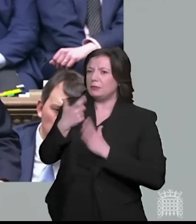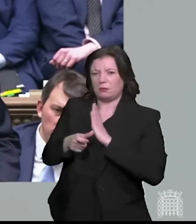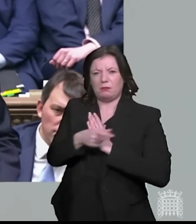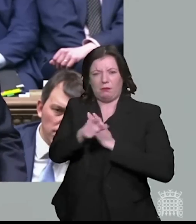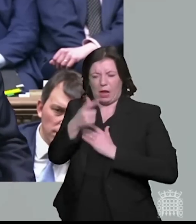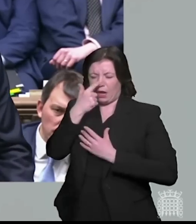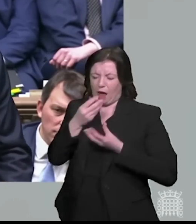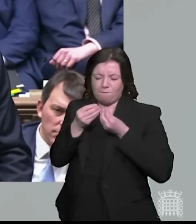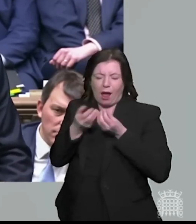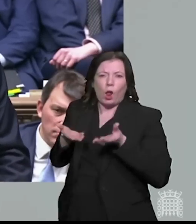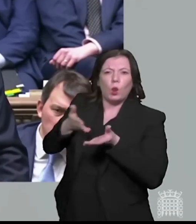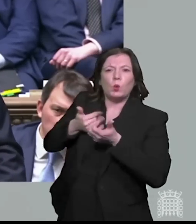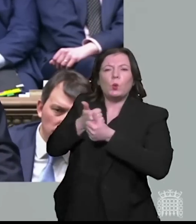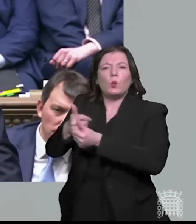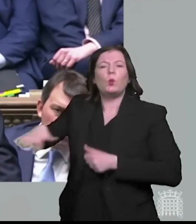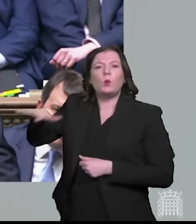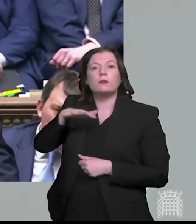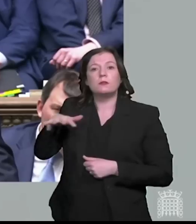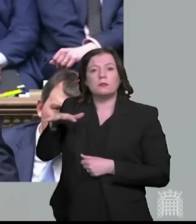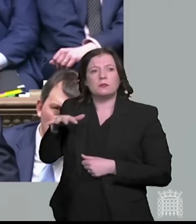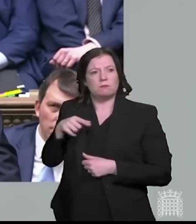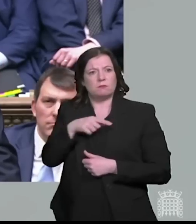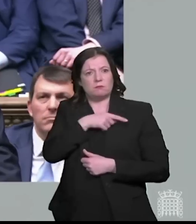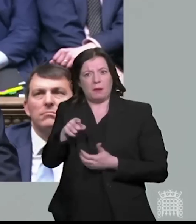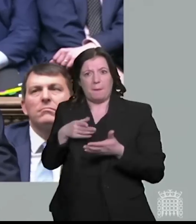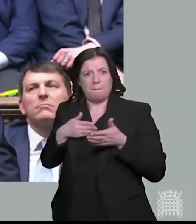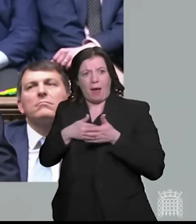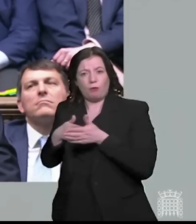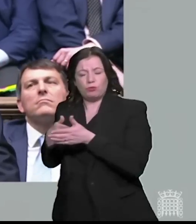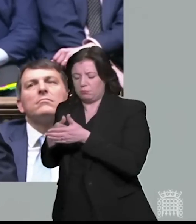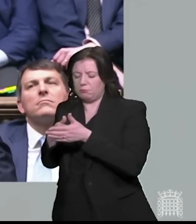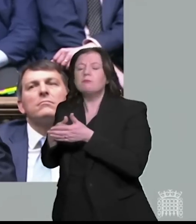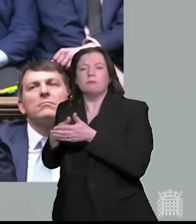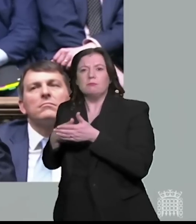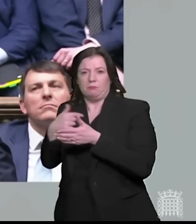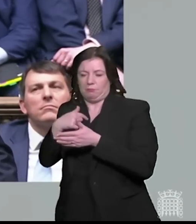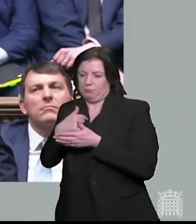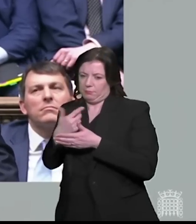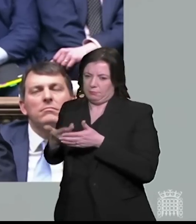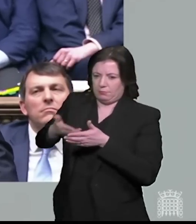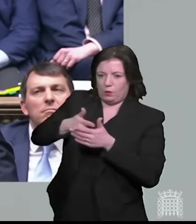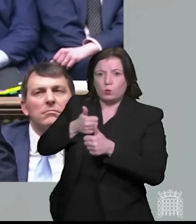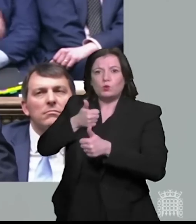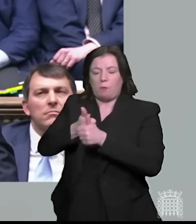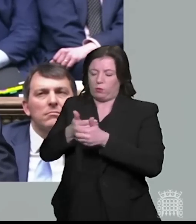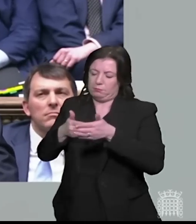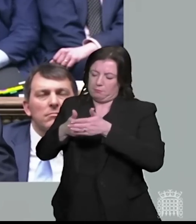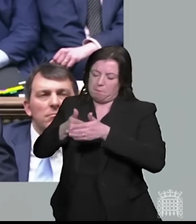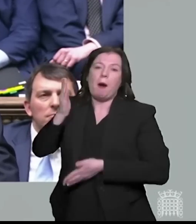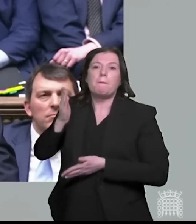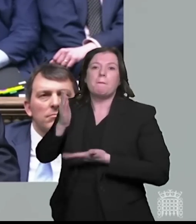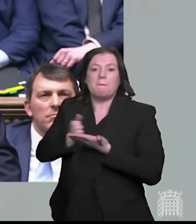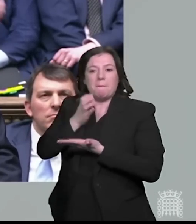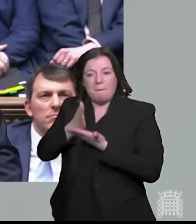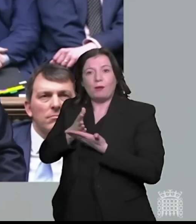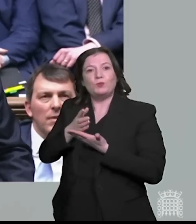disability. So today we remove the barriers we can with reforms that strengthen our society as well as strengthening